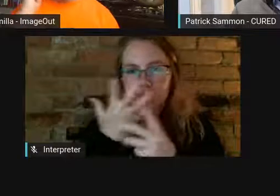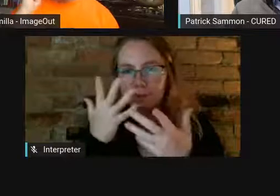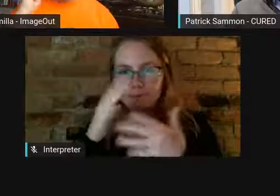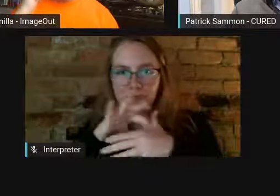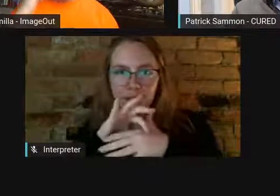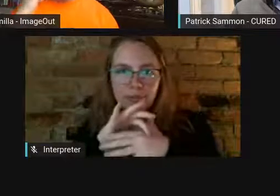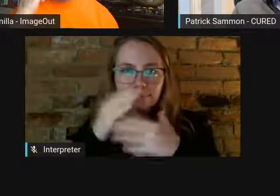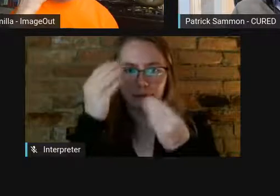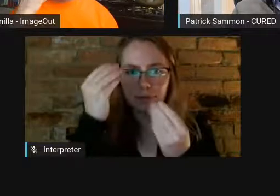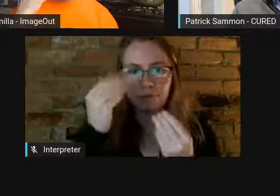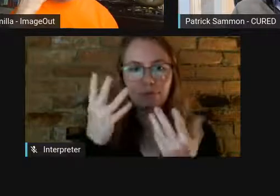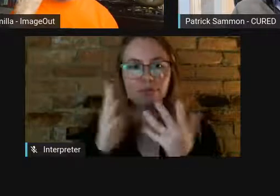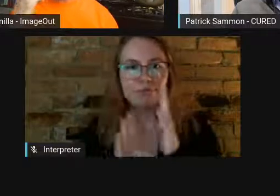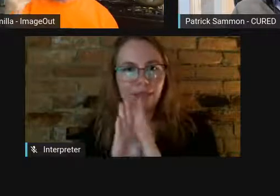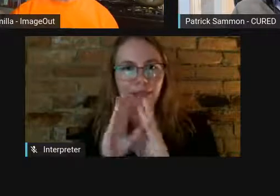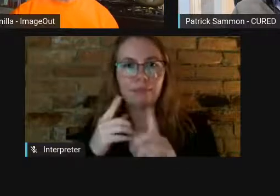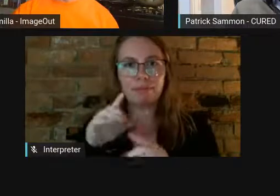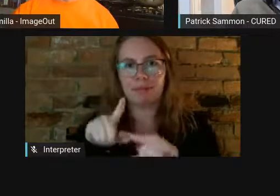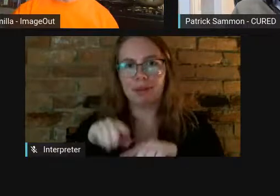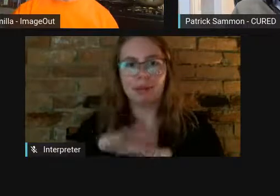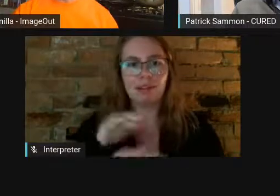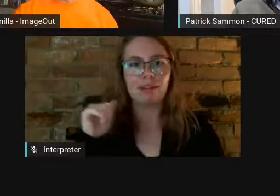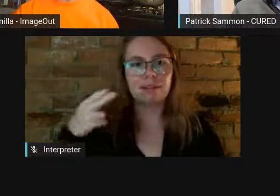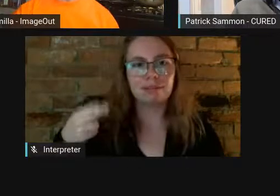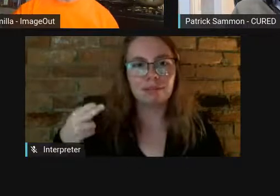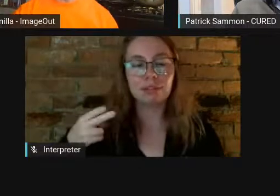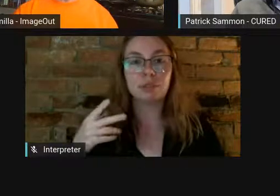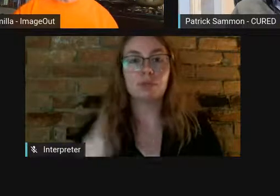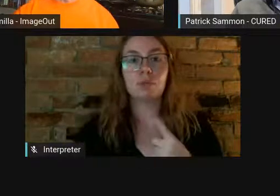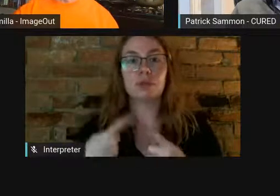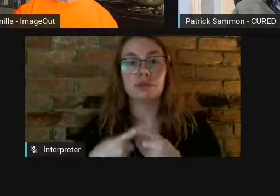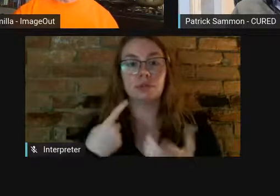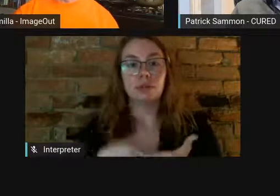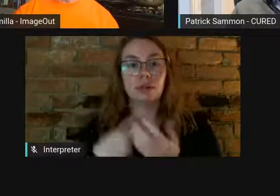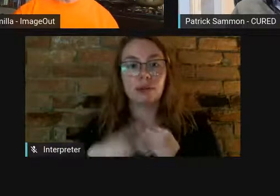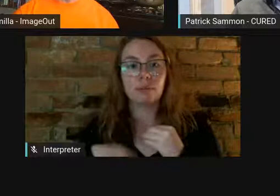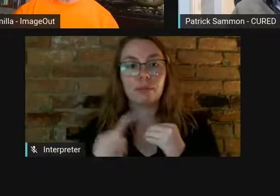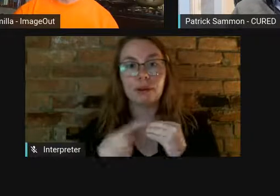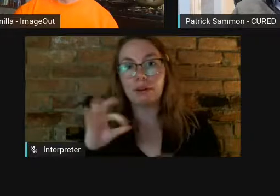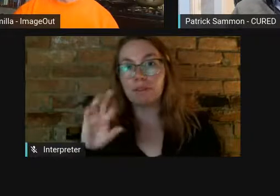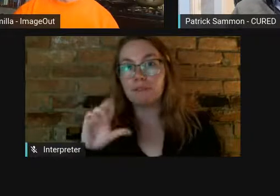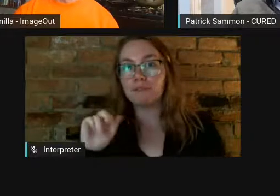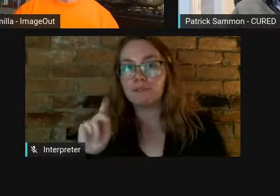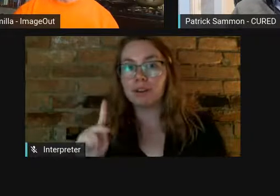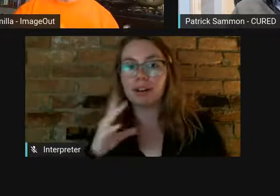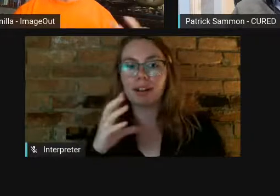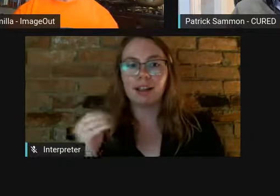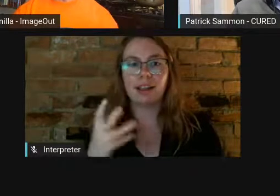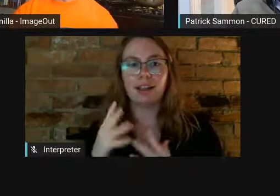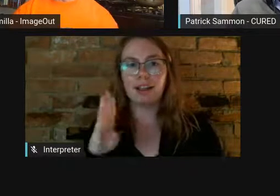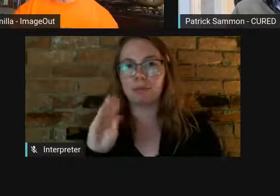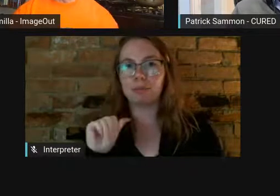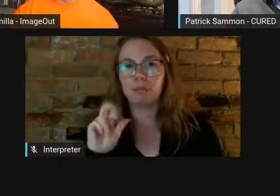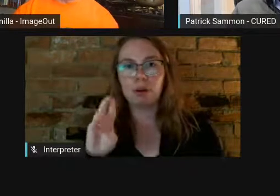though, when you talk about Frank Kameny and the Barbara Giddings,